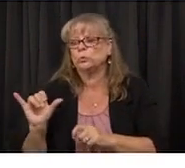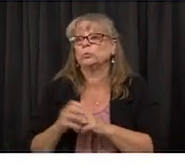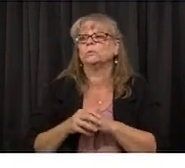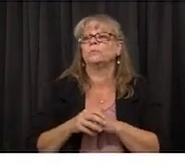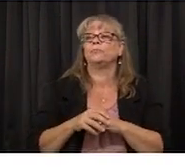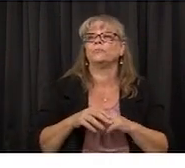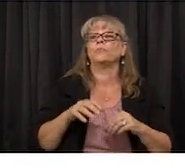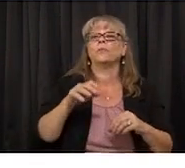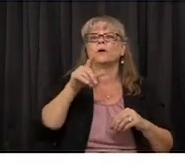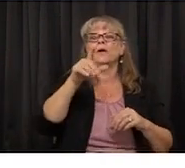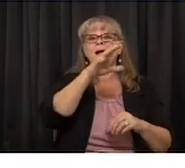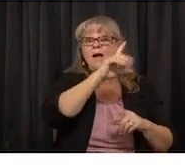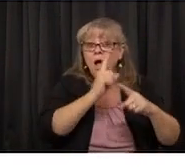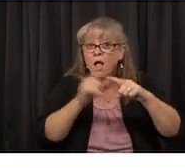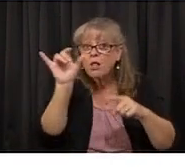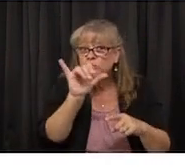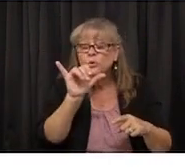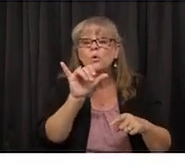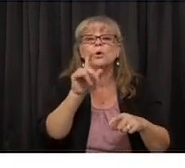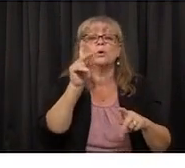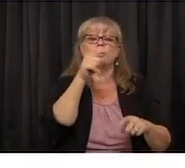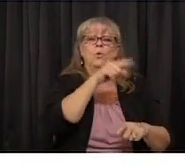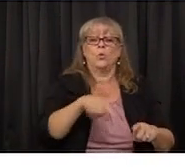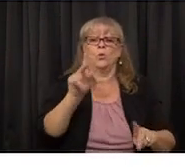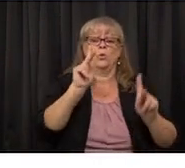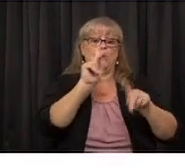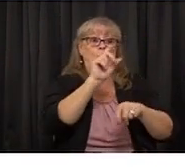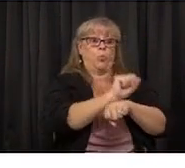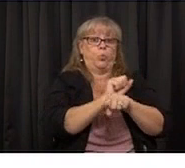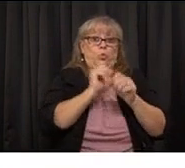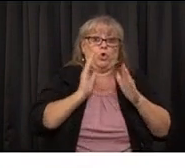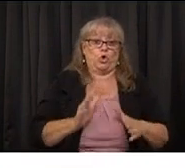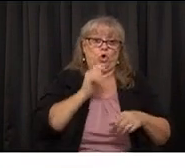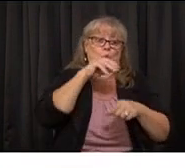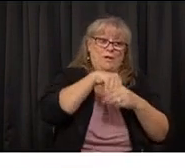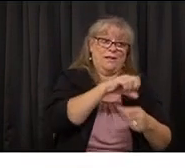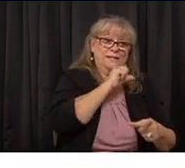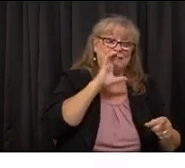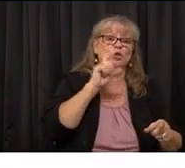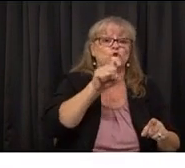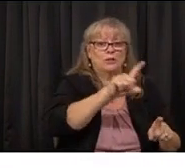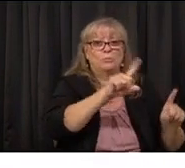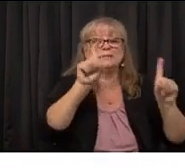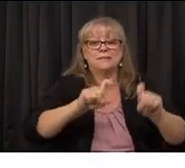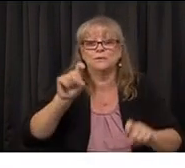and the mental health and behavioral health that we know that some in-presence